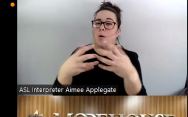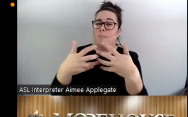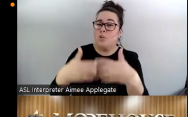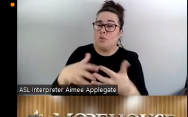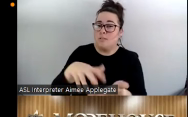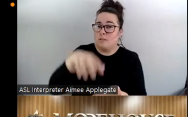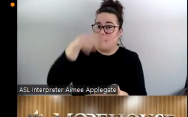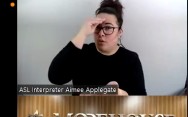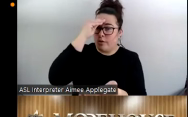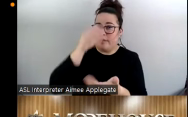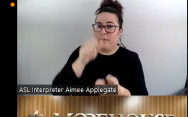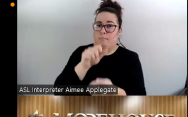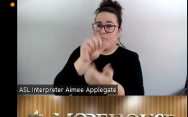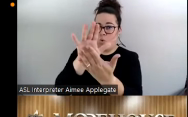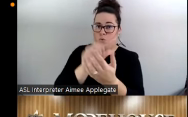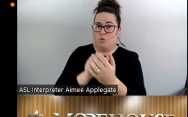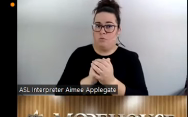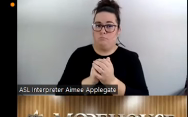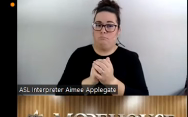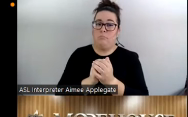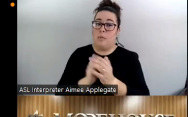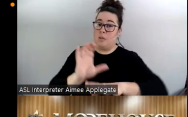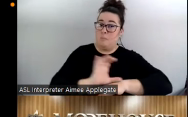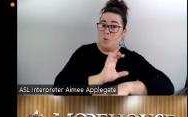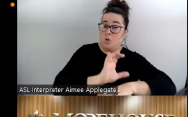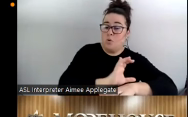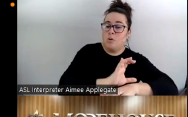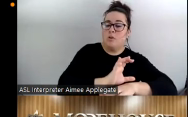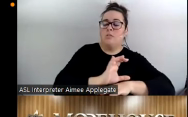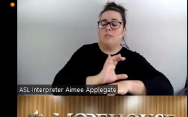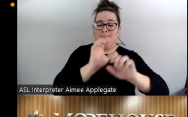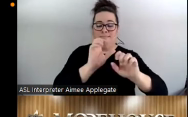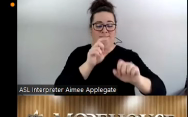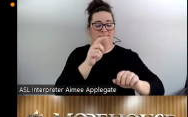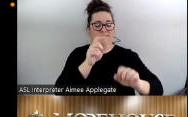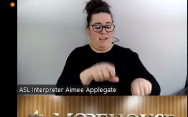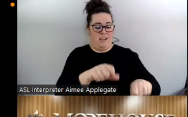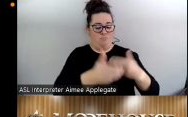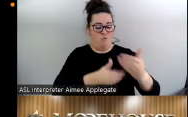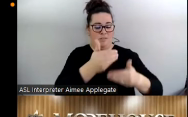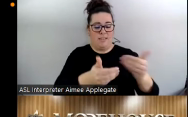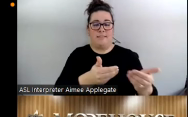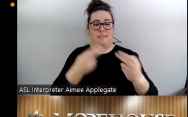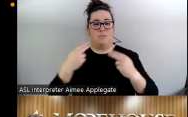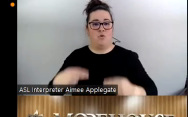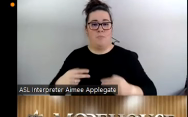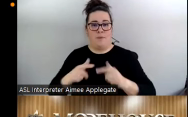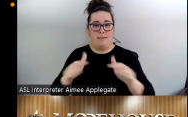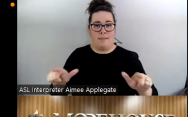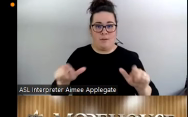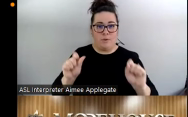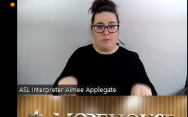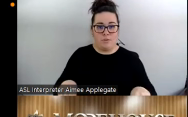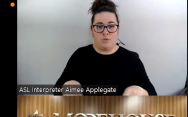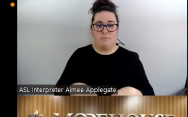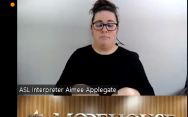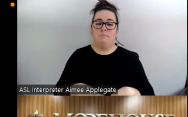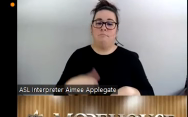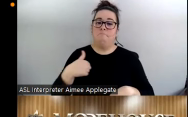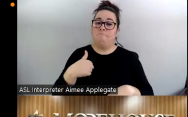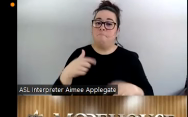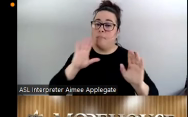language. And again, remember that when we talk about human language, I'm going to be focusing on text, but it's not just text, right? You